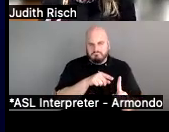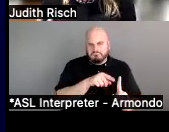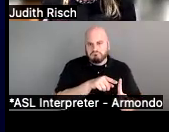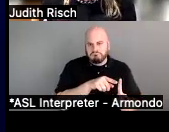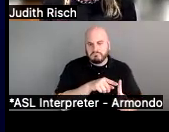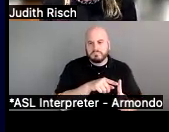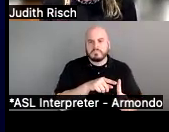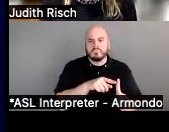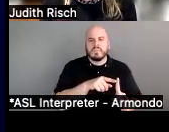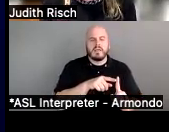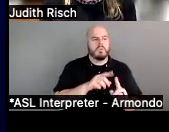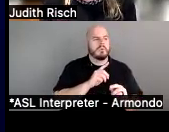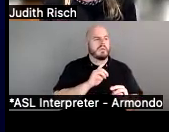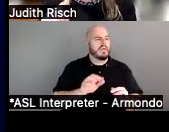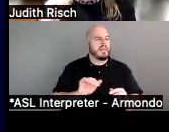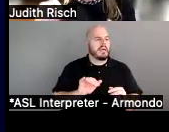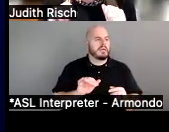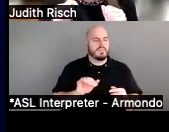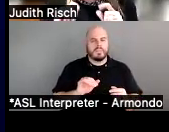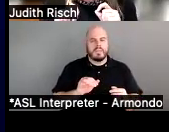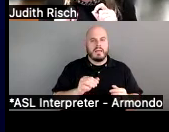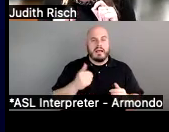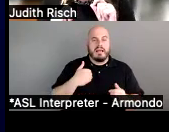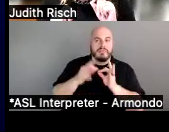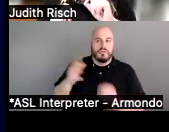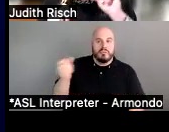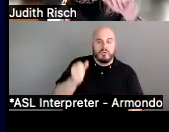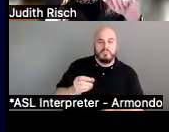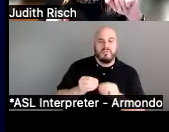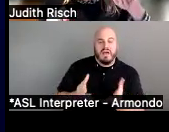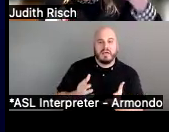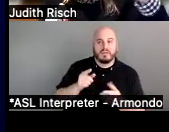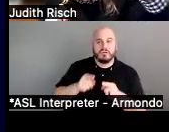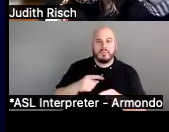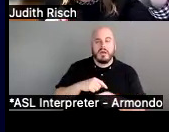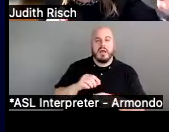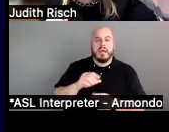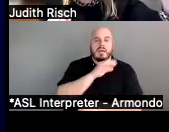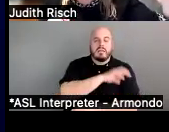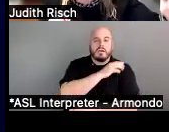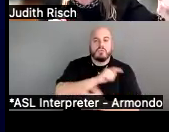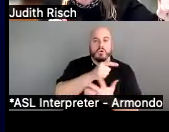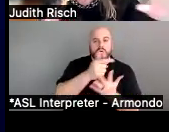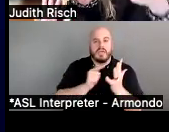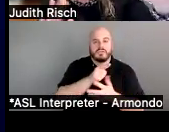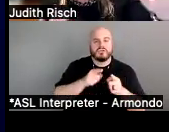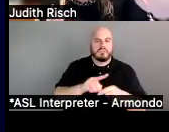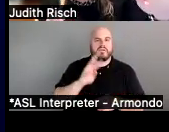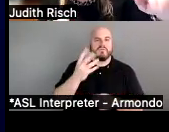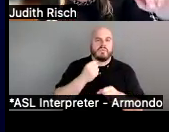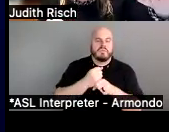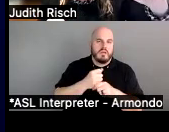and it would be about like, I didn't have an interpreter provided to me during my clinical rotations in my 4th year of medical school.